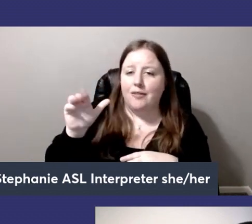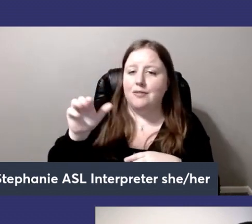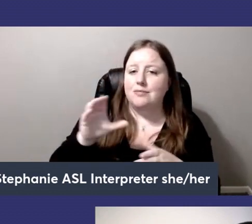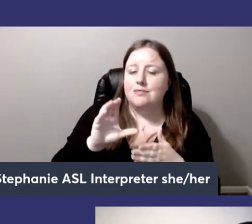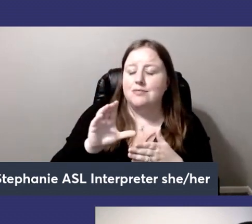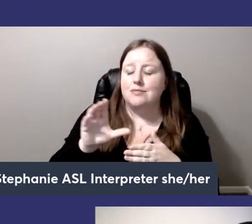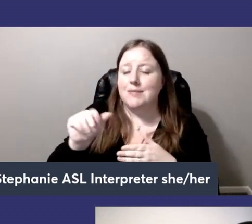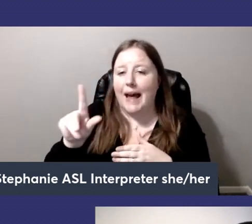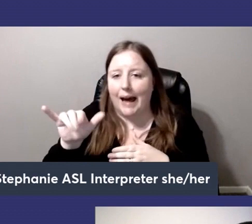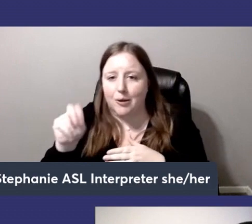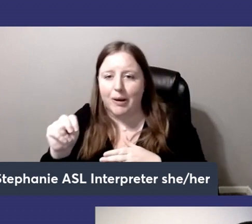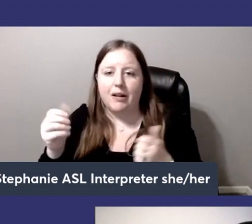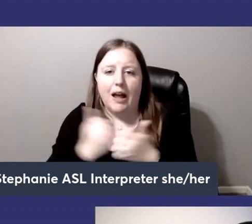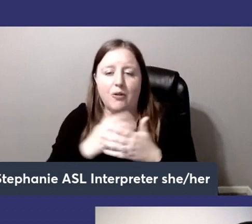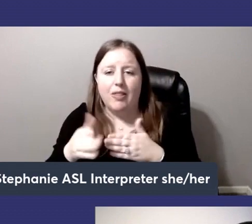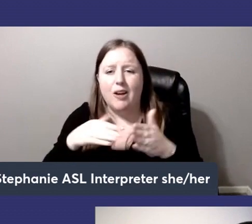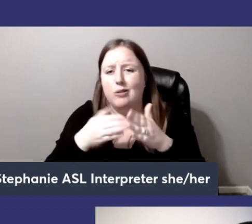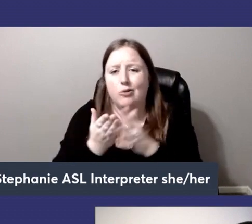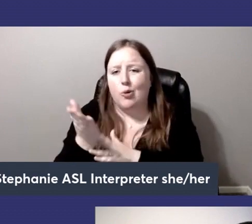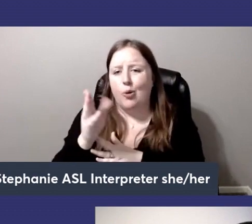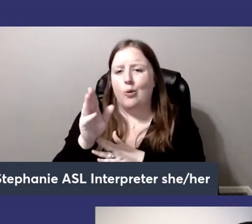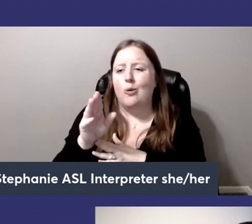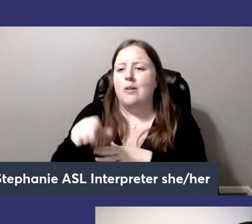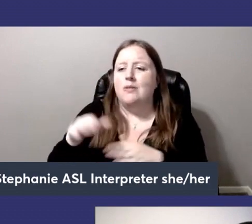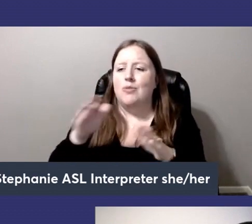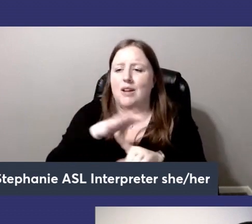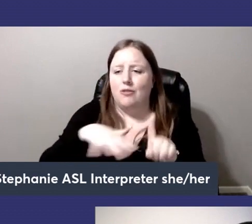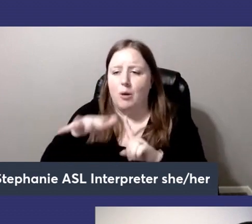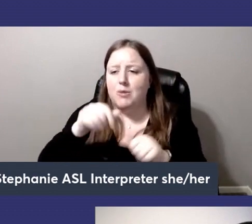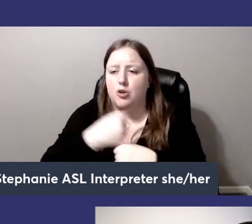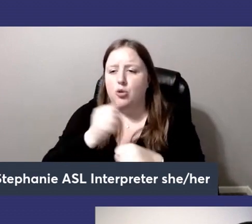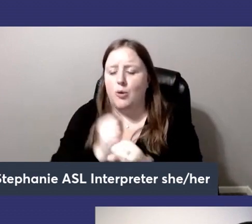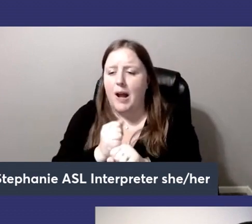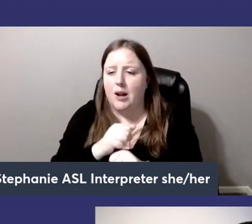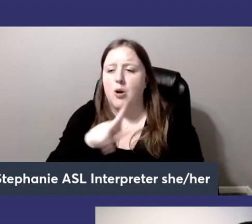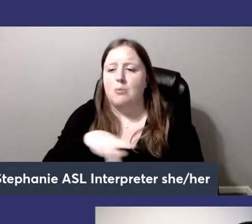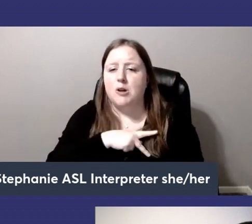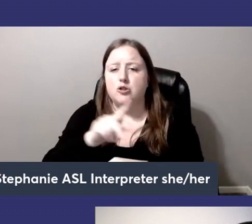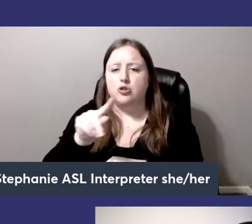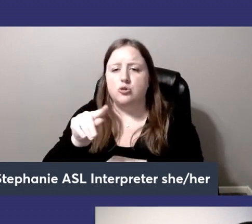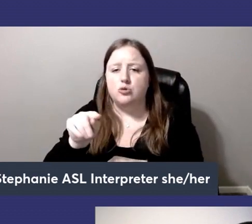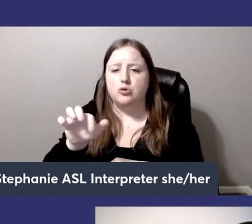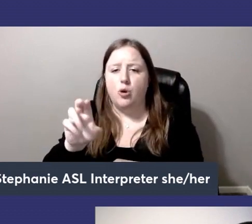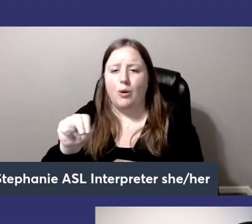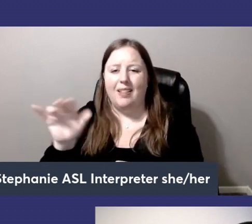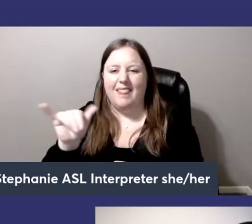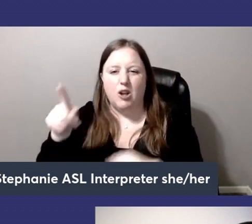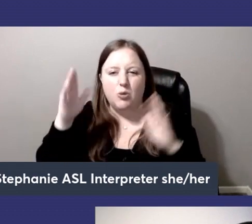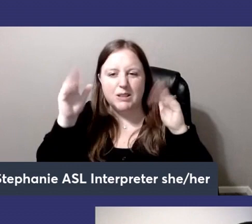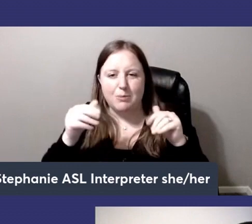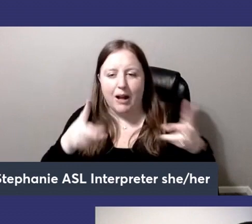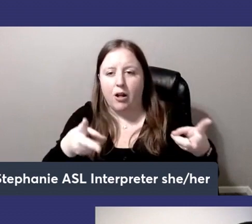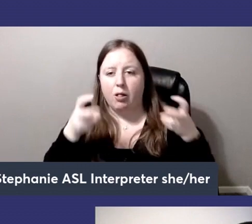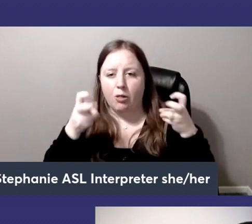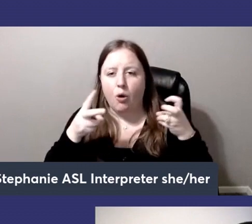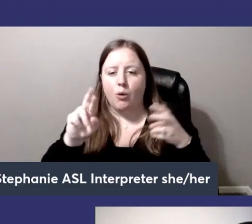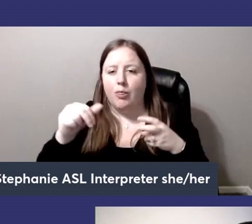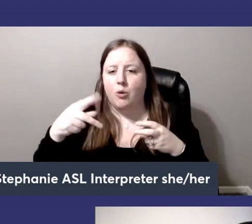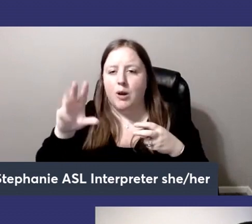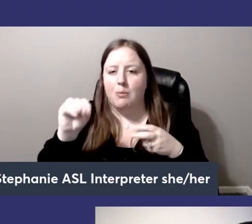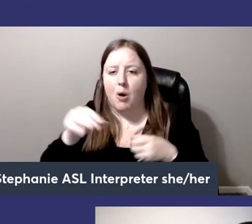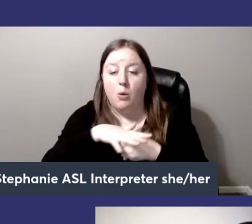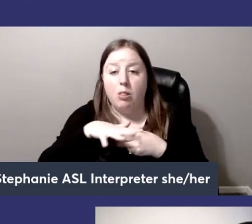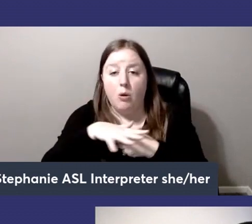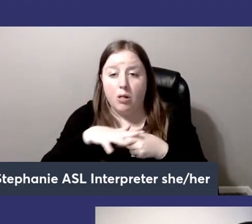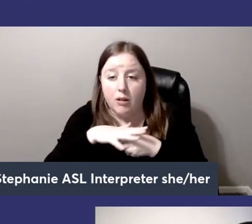that through the web or through dev environments. But yeah, you can also create a personal access token as you would expect and clone that repo locally and work